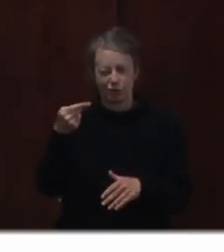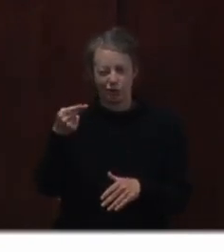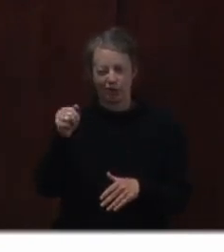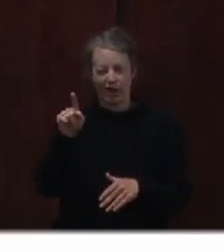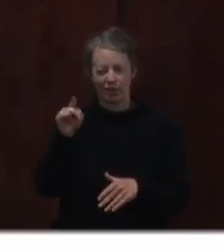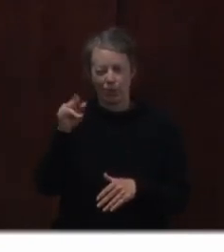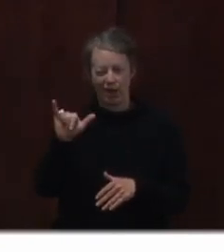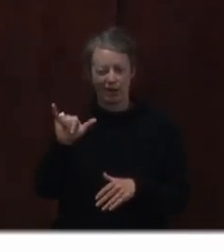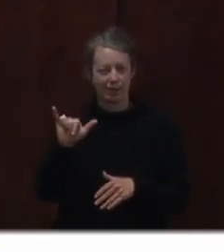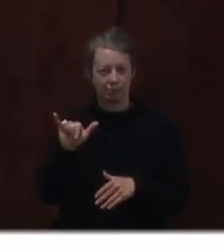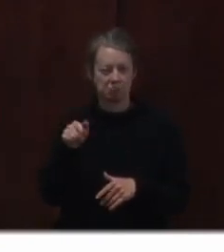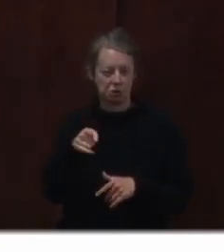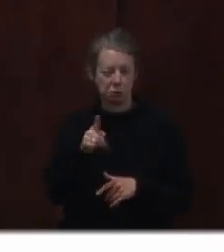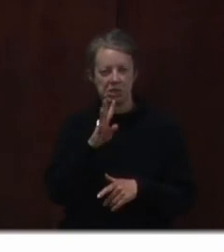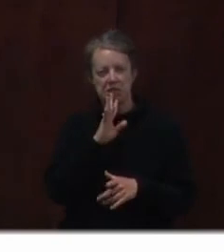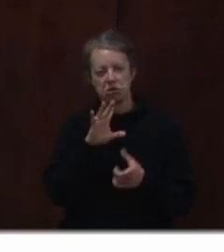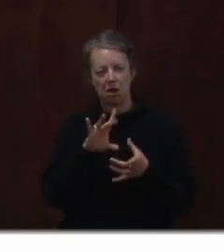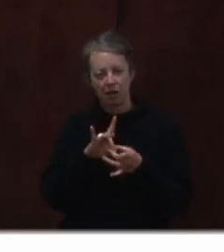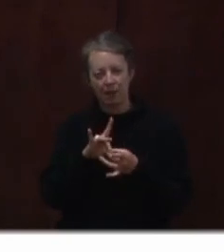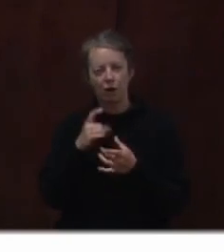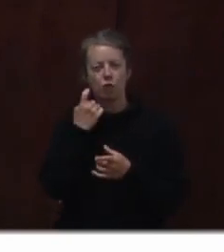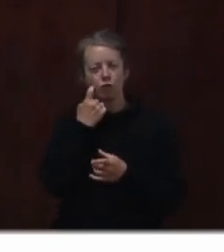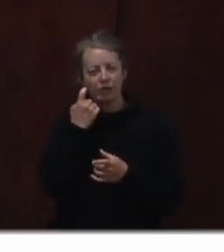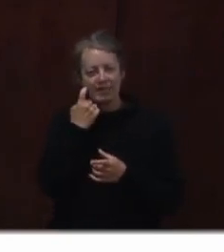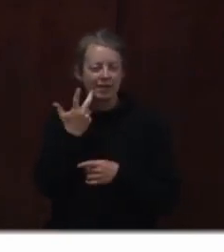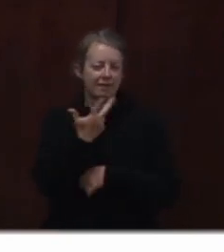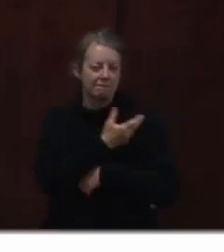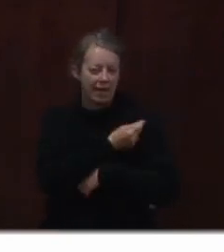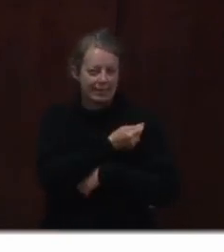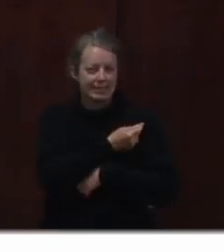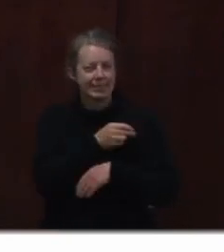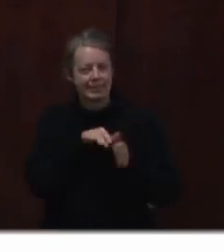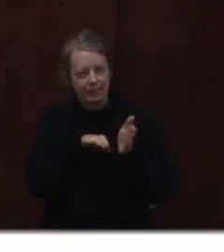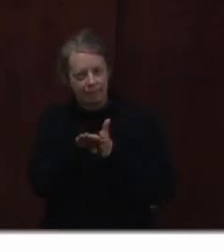speak to our recent vaccine developments